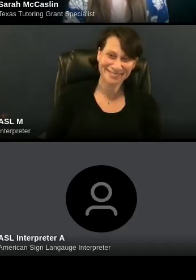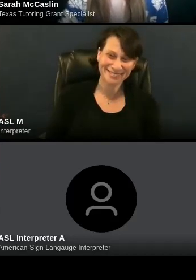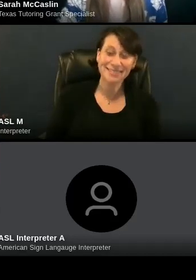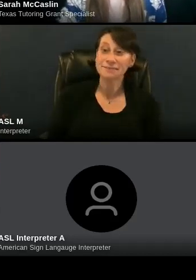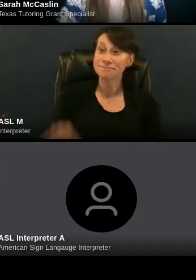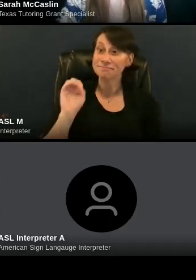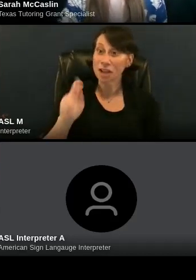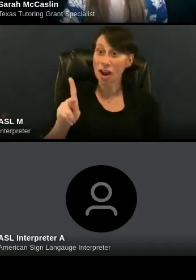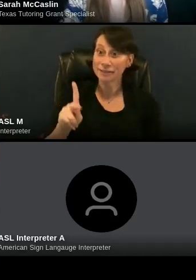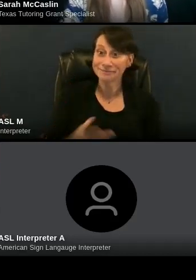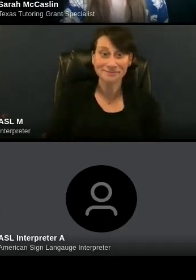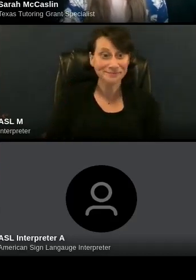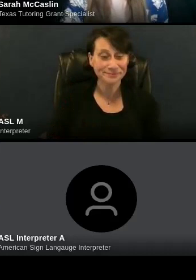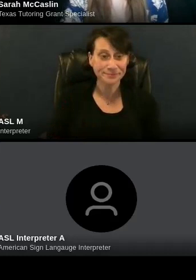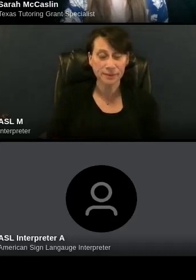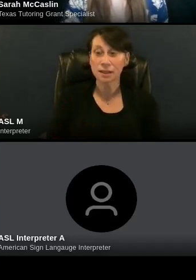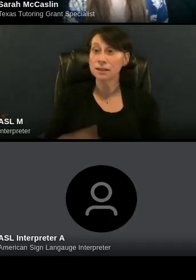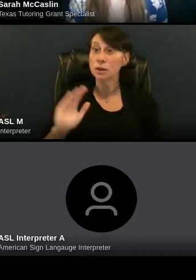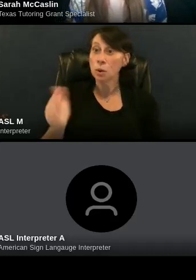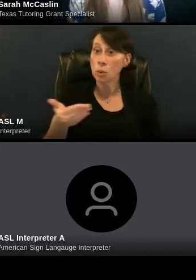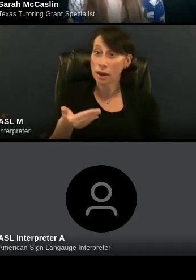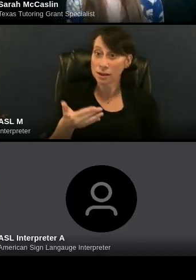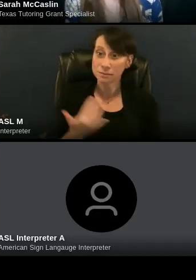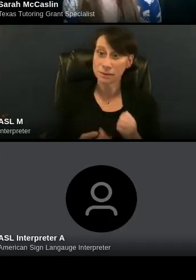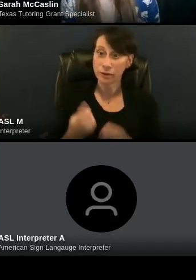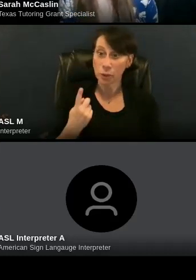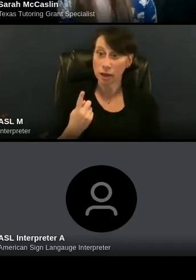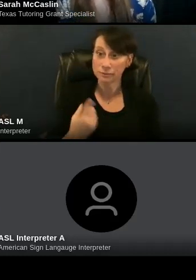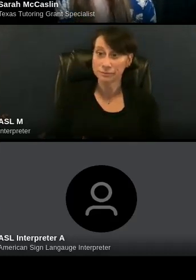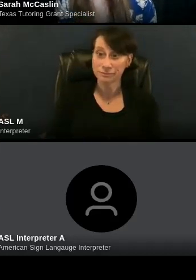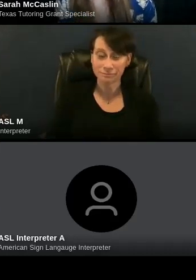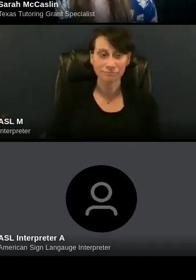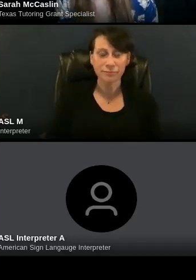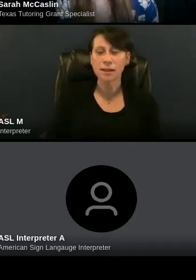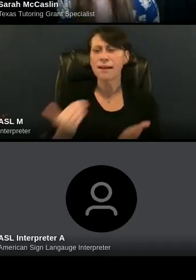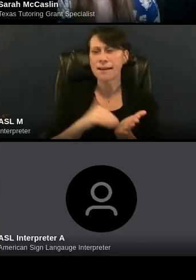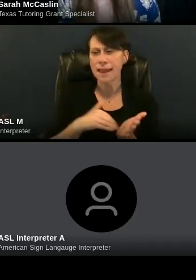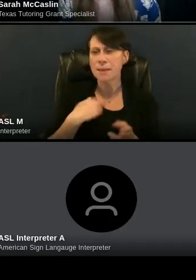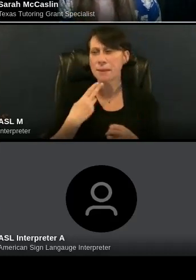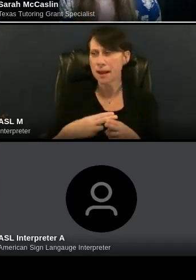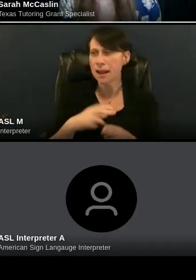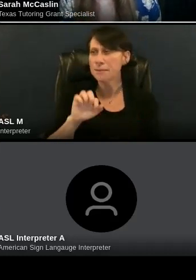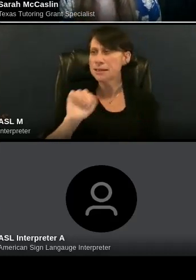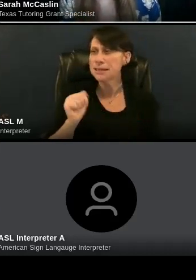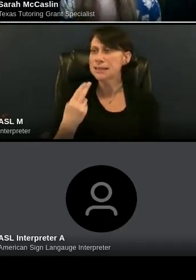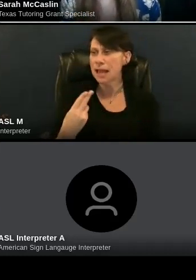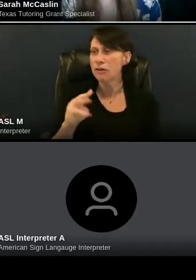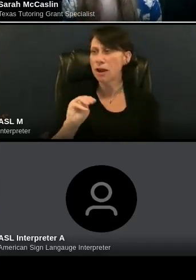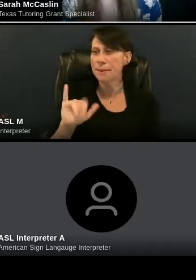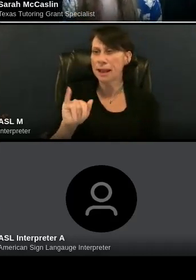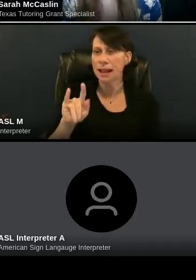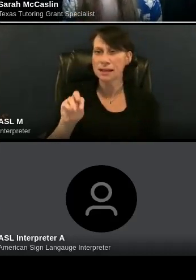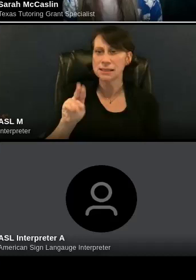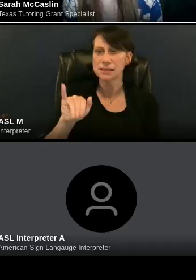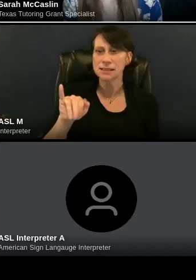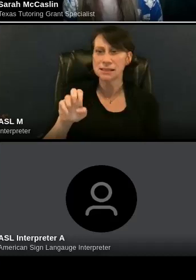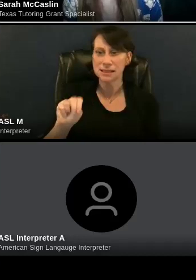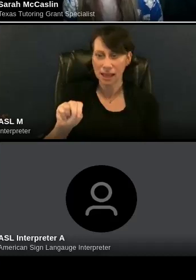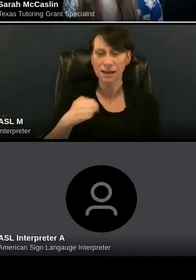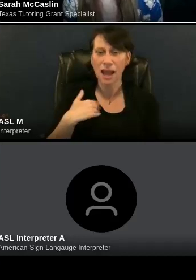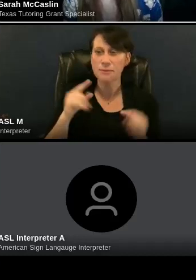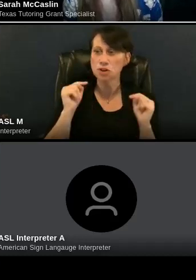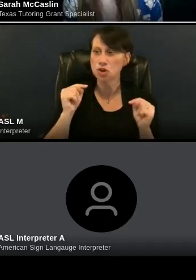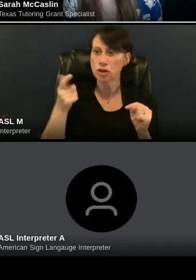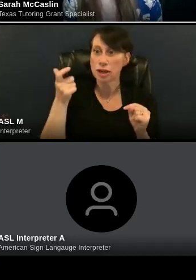All right. Well, welcome, everybody. Again, my name is Sarah McCaslin, and I am the Texas Tutoring Grant